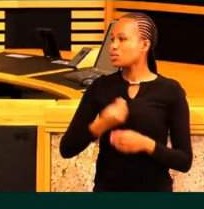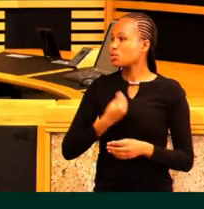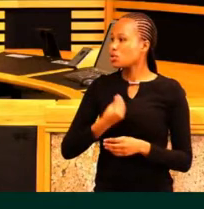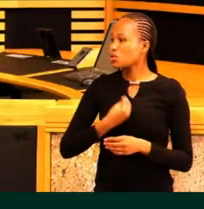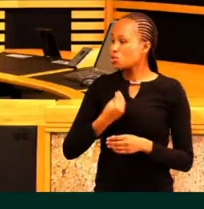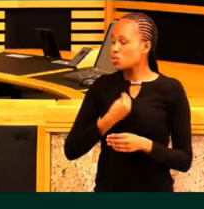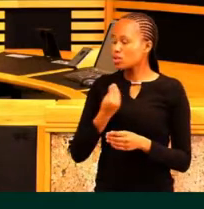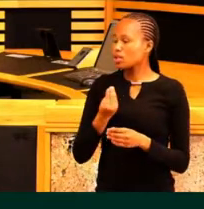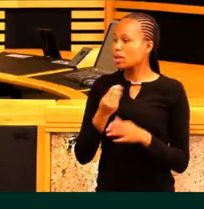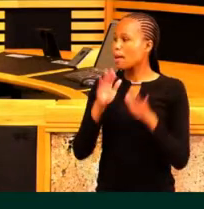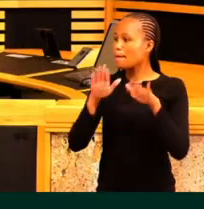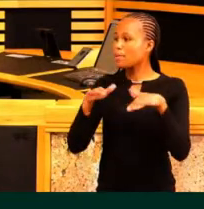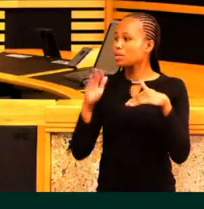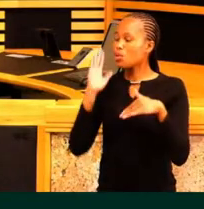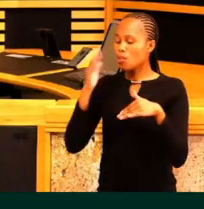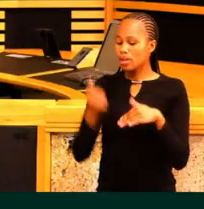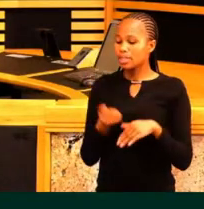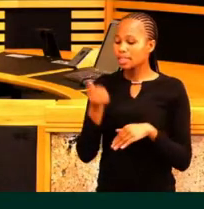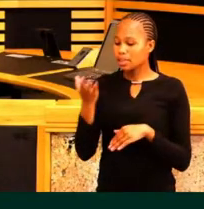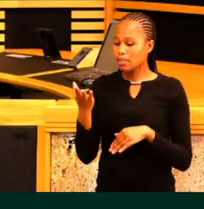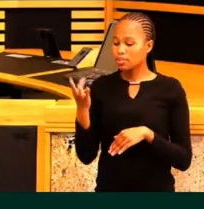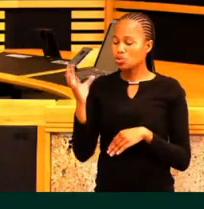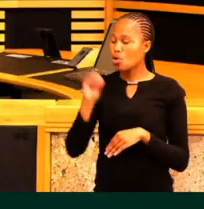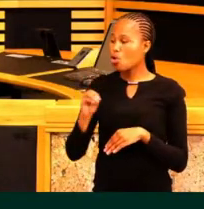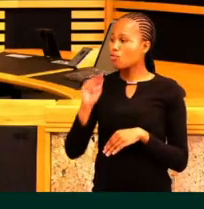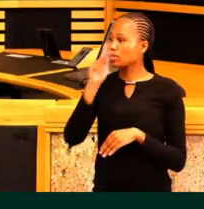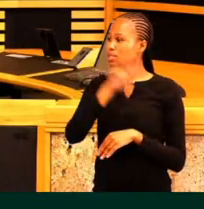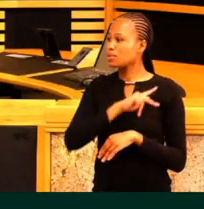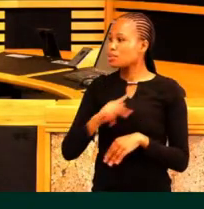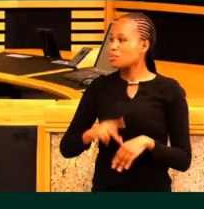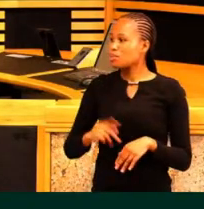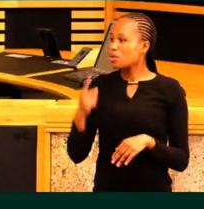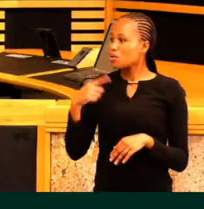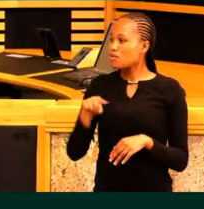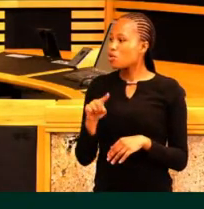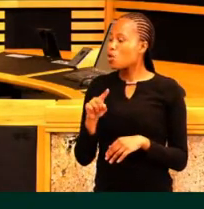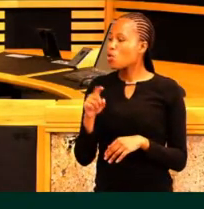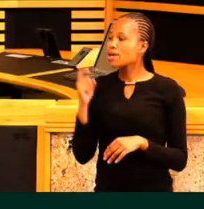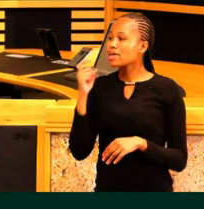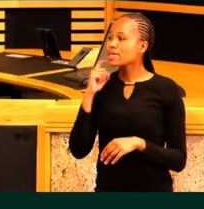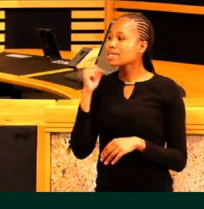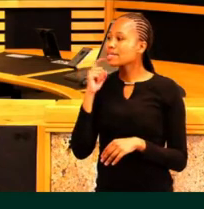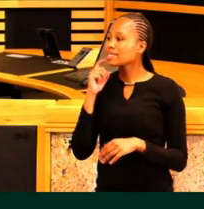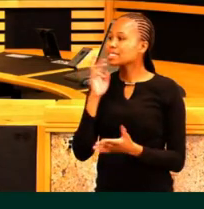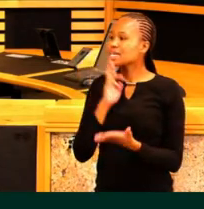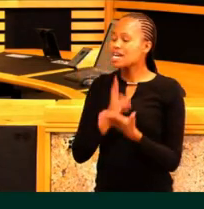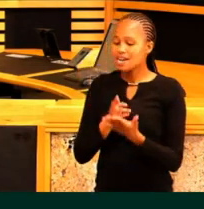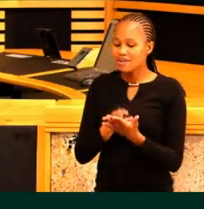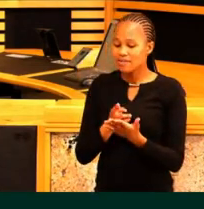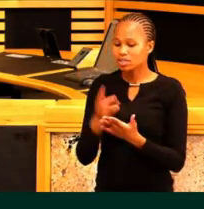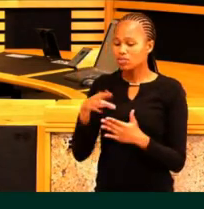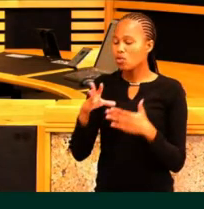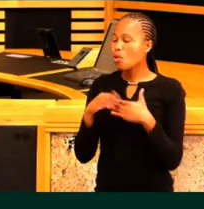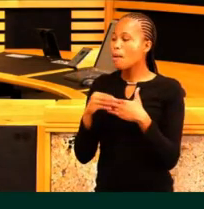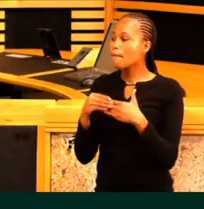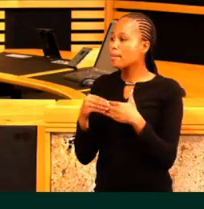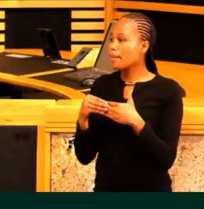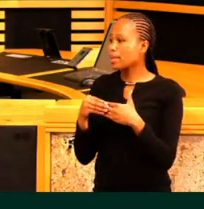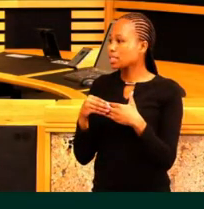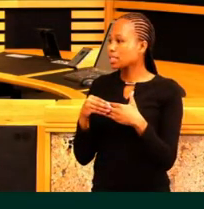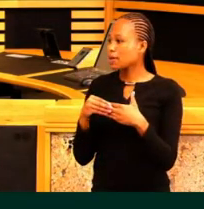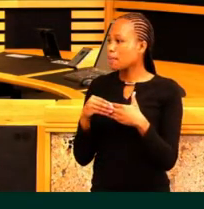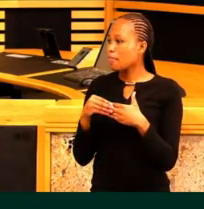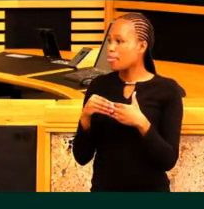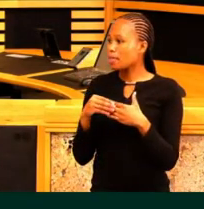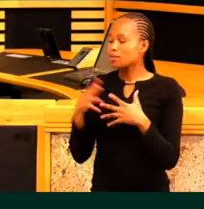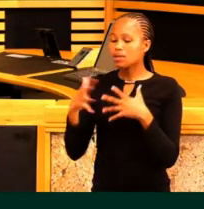resolutions will be submitted by the office of the Premier for the ease of reference for members of this Auguste house I